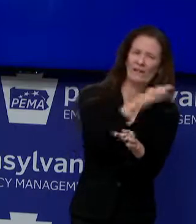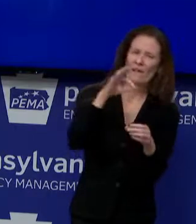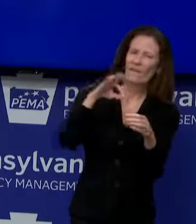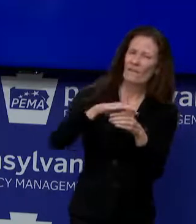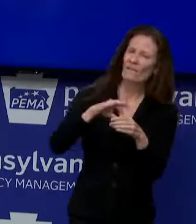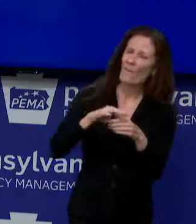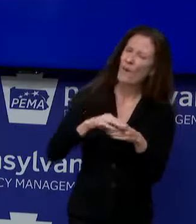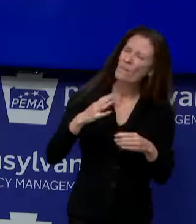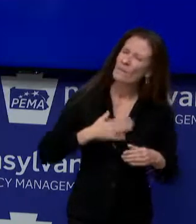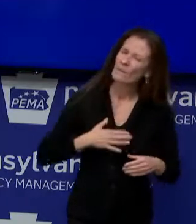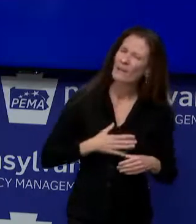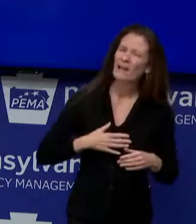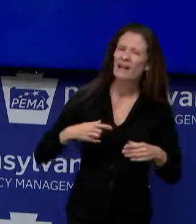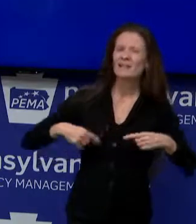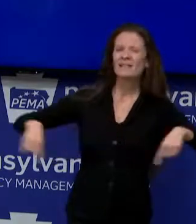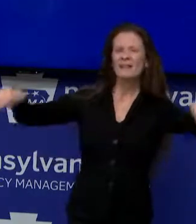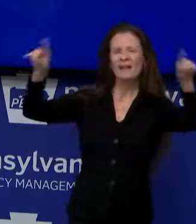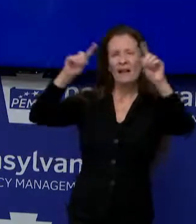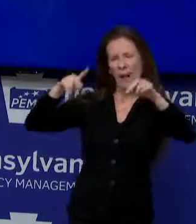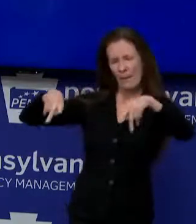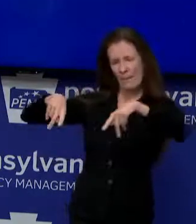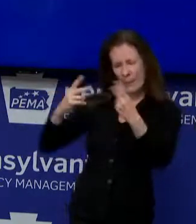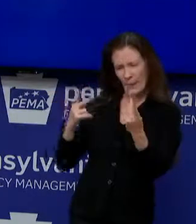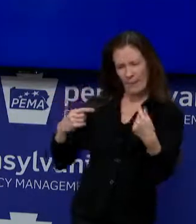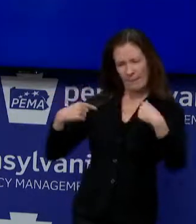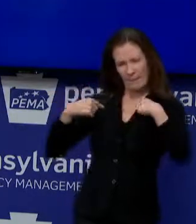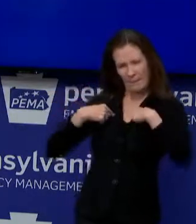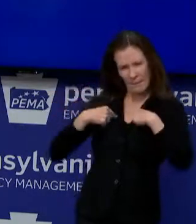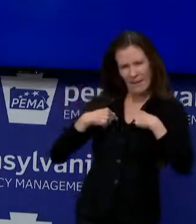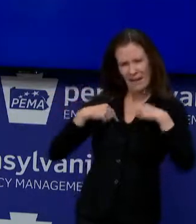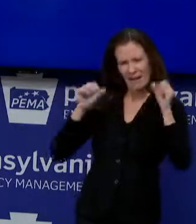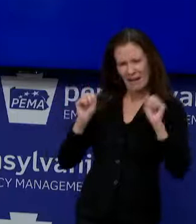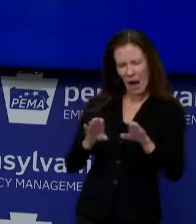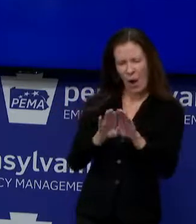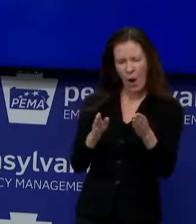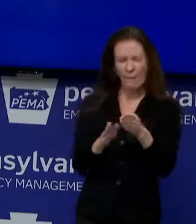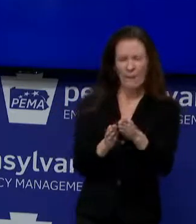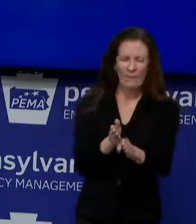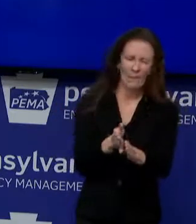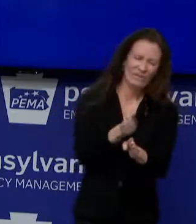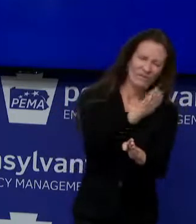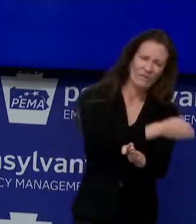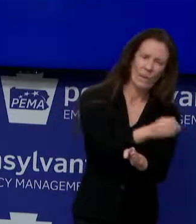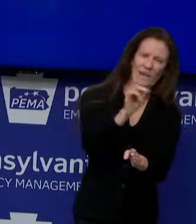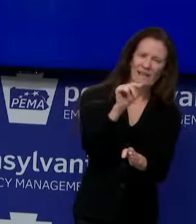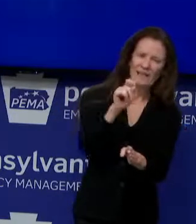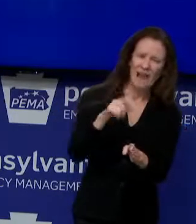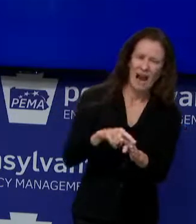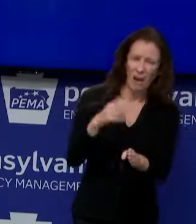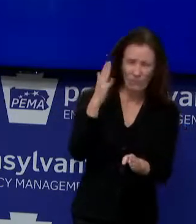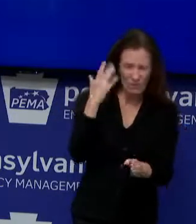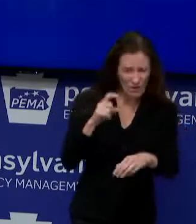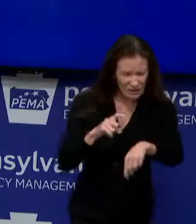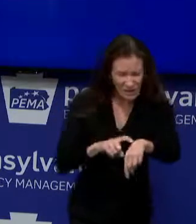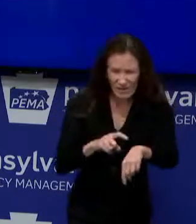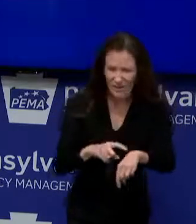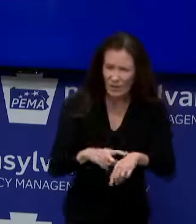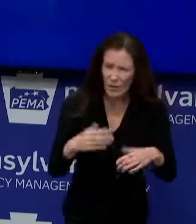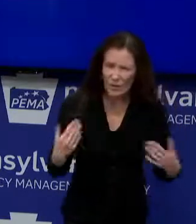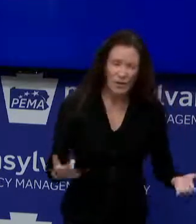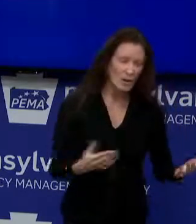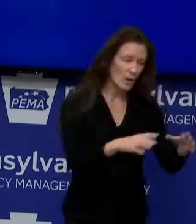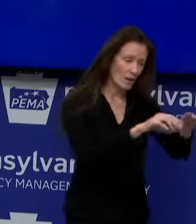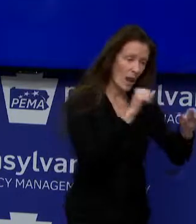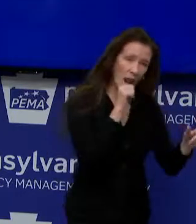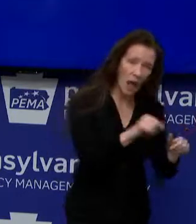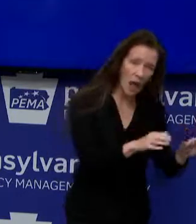with weeks of time ahead of Election Day to pre-canvass those ballots. That's our single biggest priority on